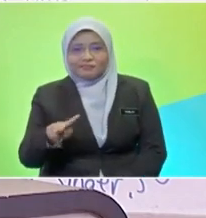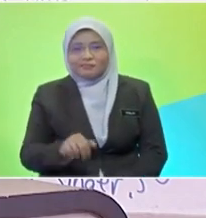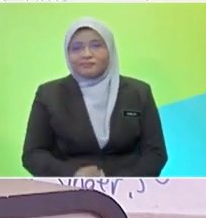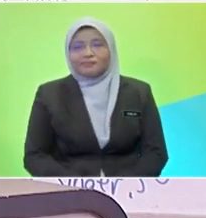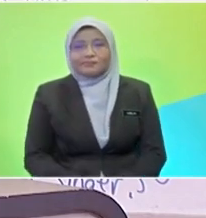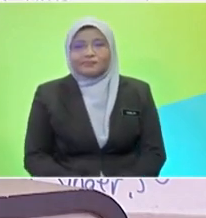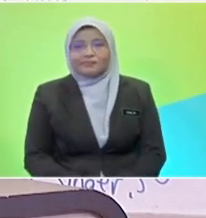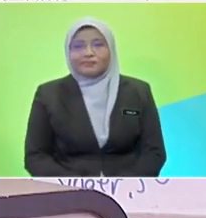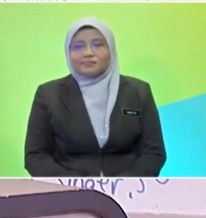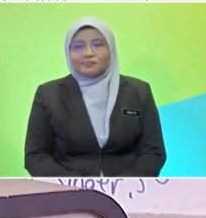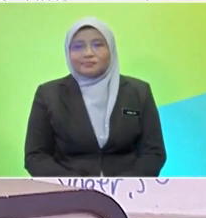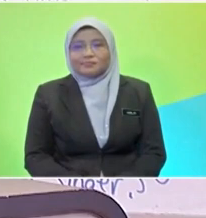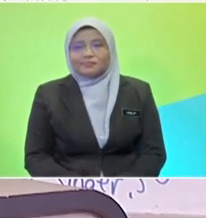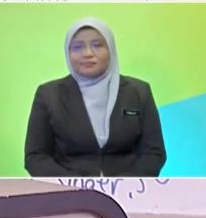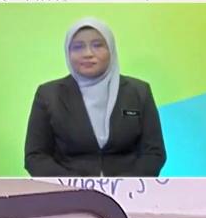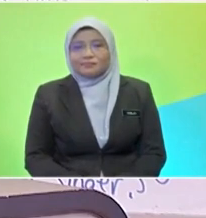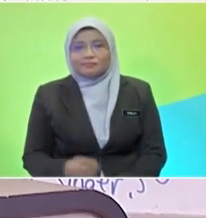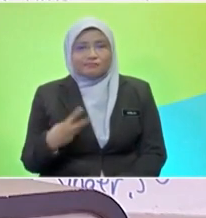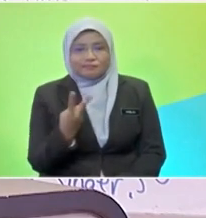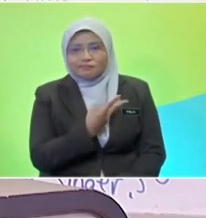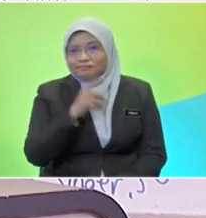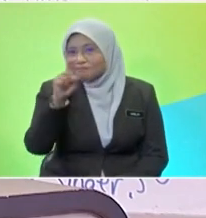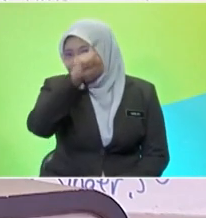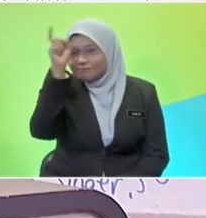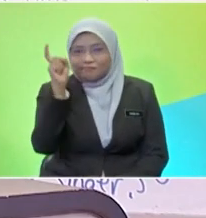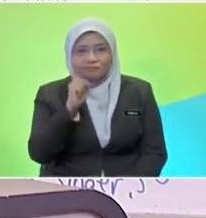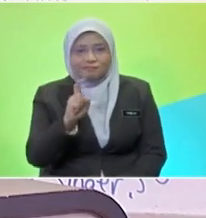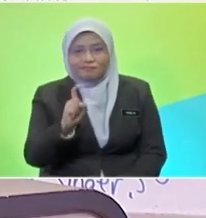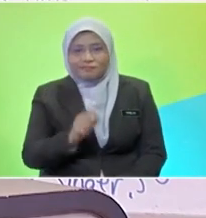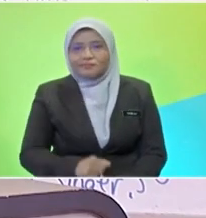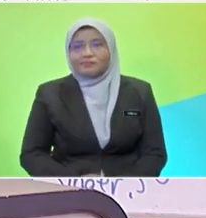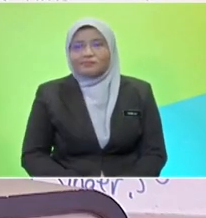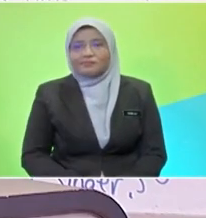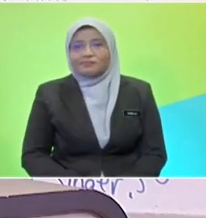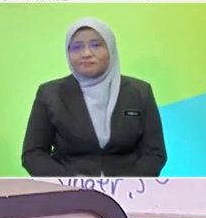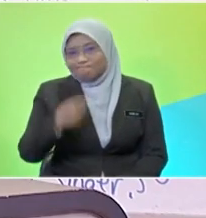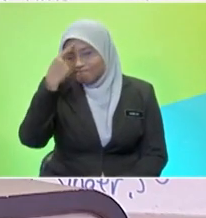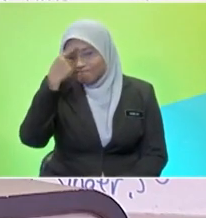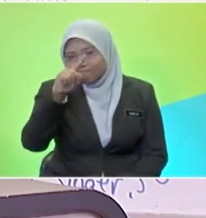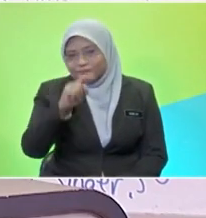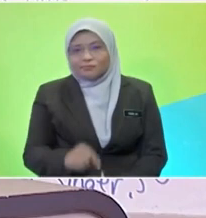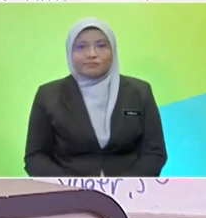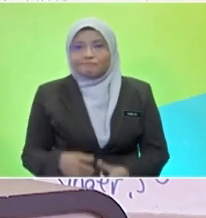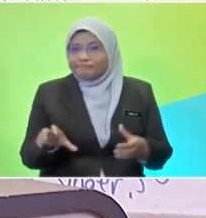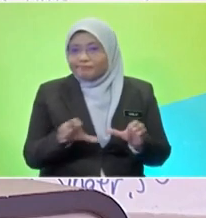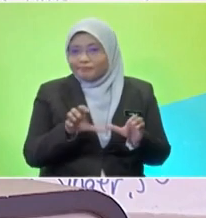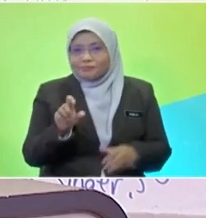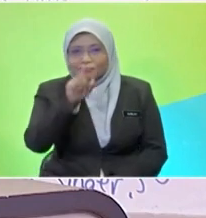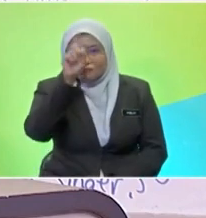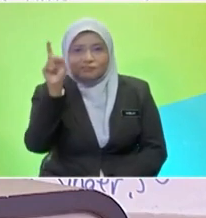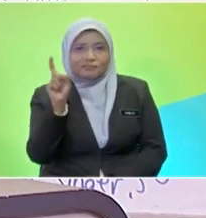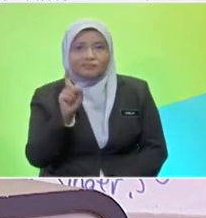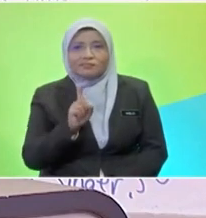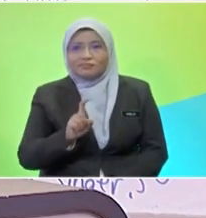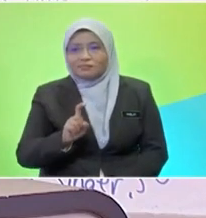interviewer. We're going to ask them using the questions they have constructed. Alright, so just like what we